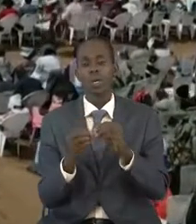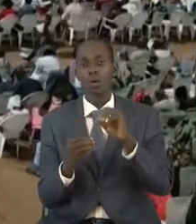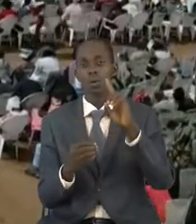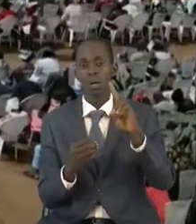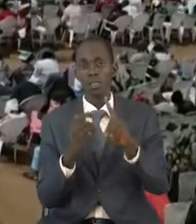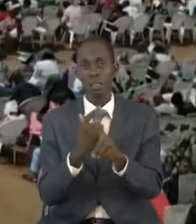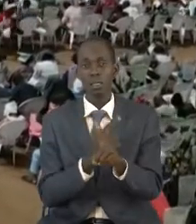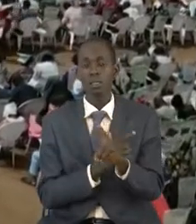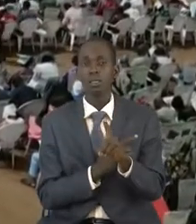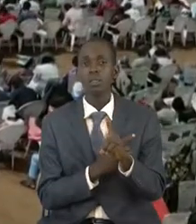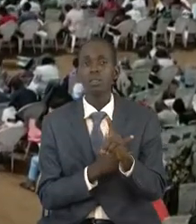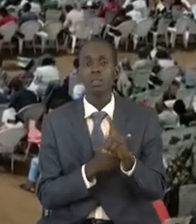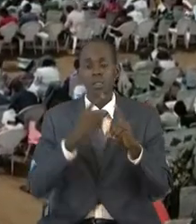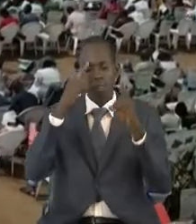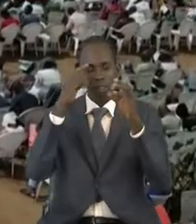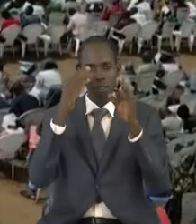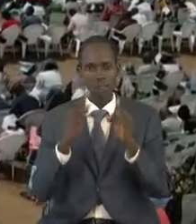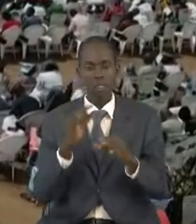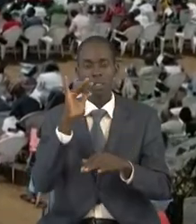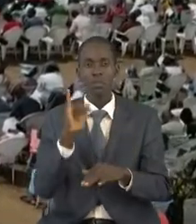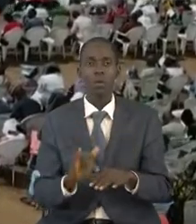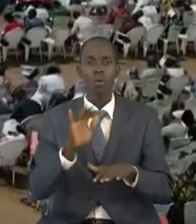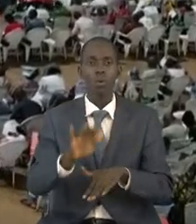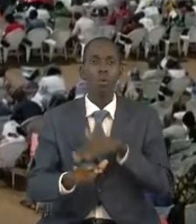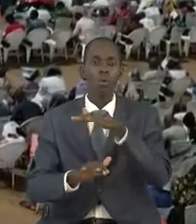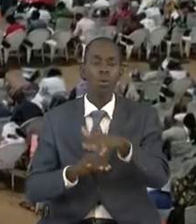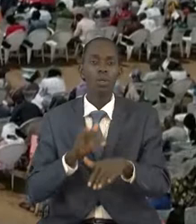decisively walking by the faith of